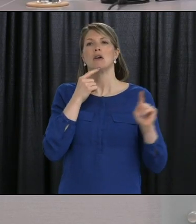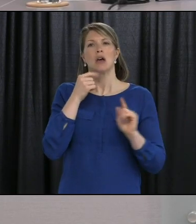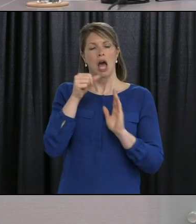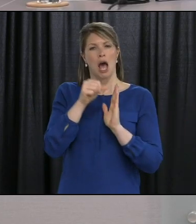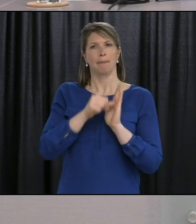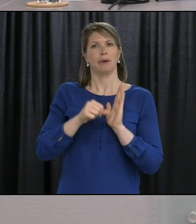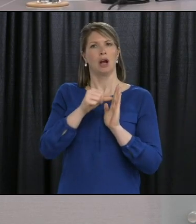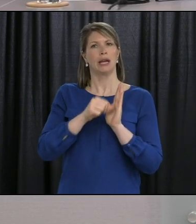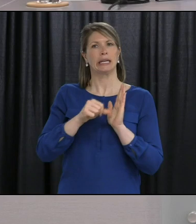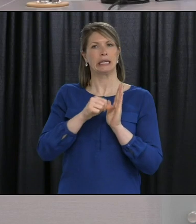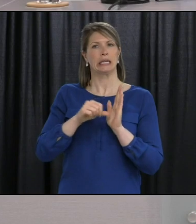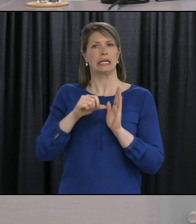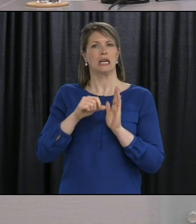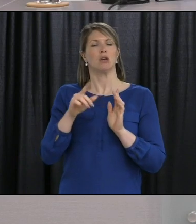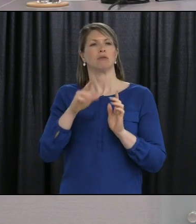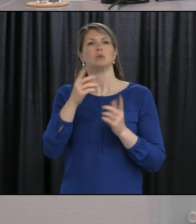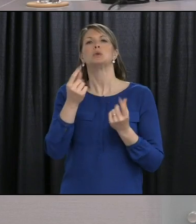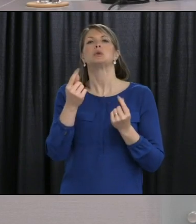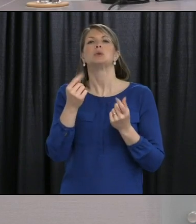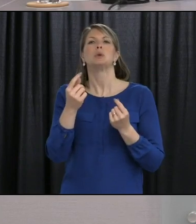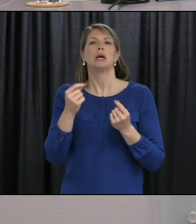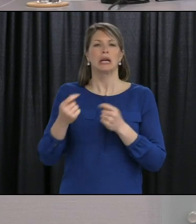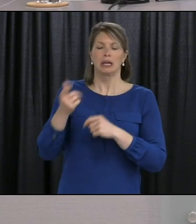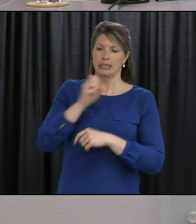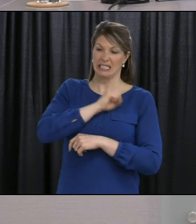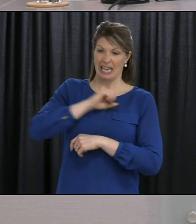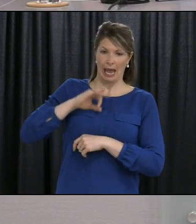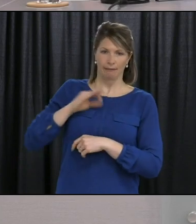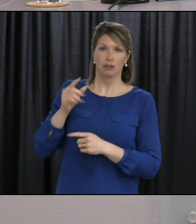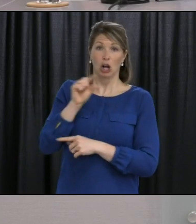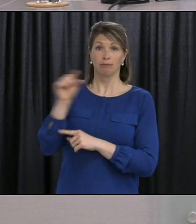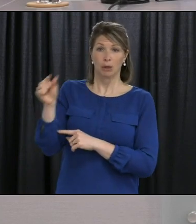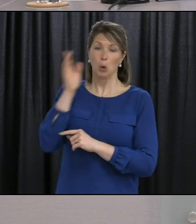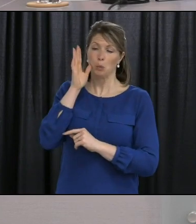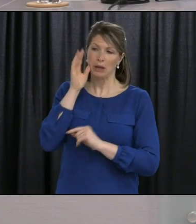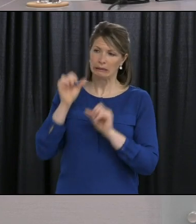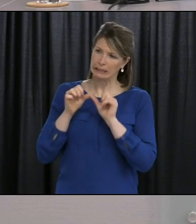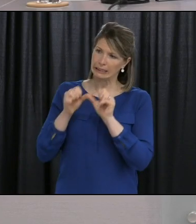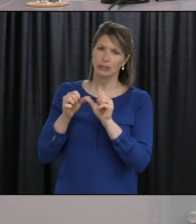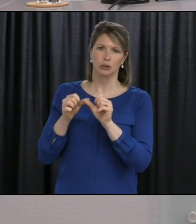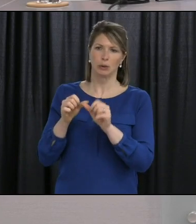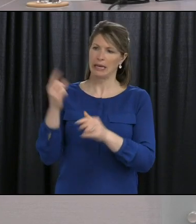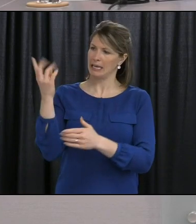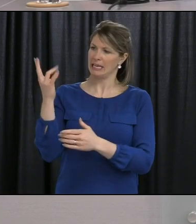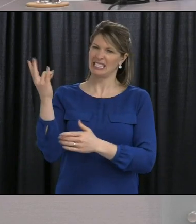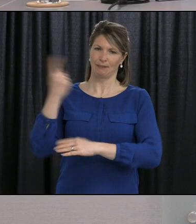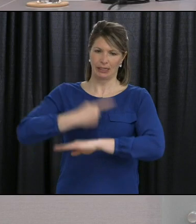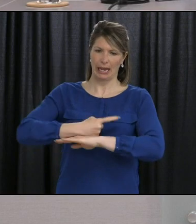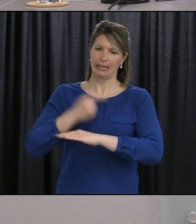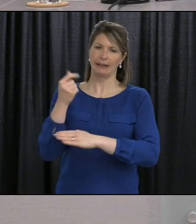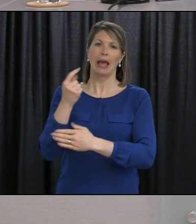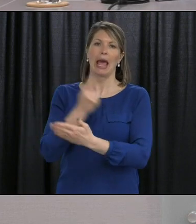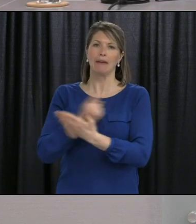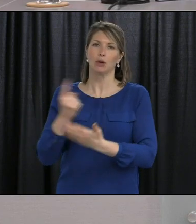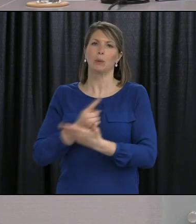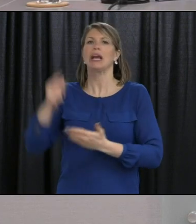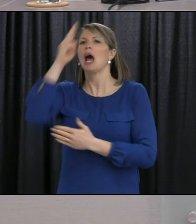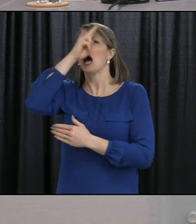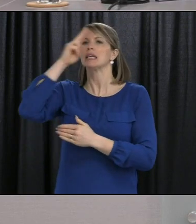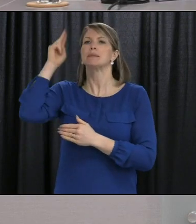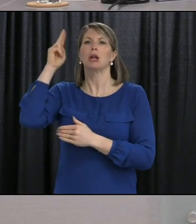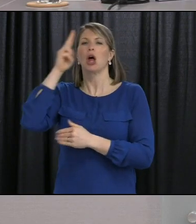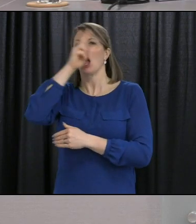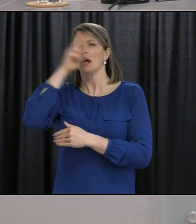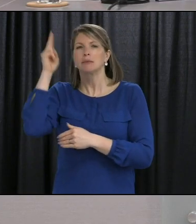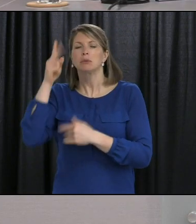understand. But if the modeling suggests a second wave won't hit till the fall, why not try to get as many procedures done as possible while we